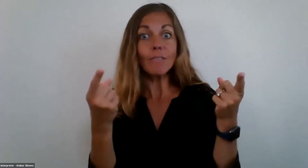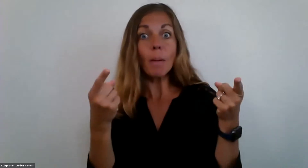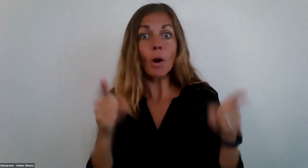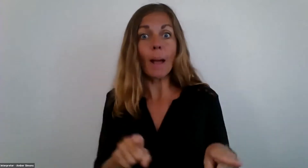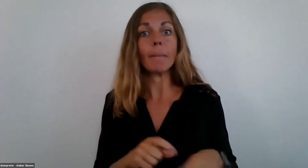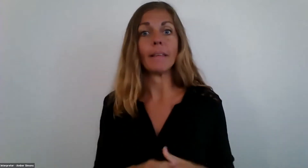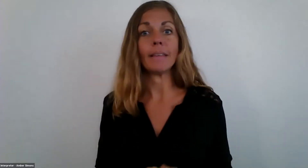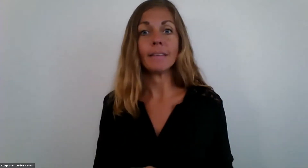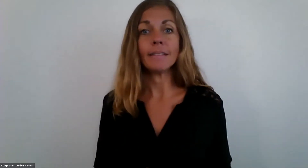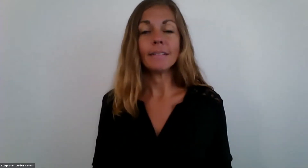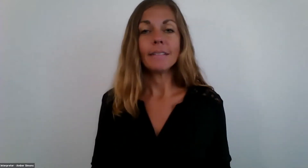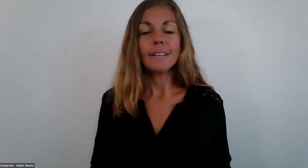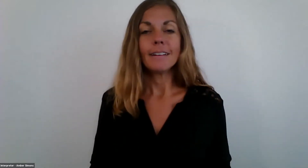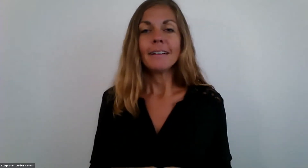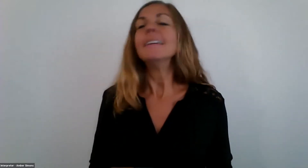And